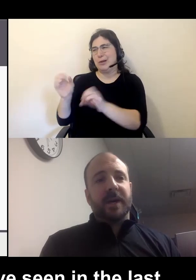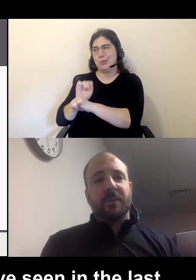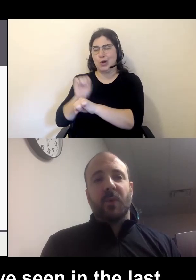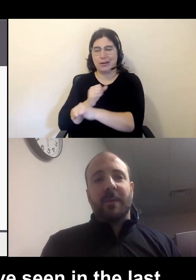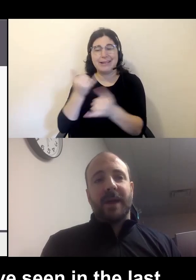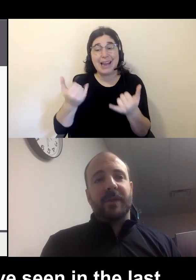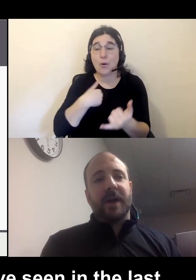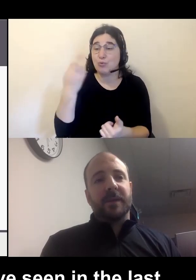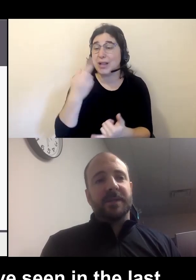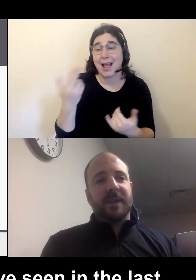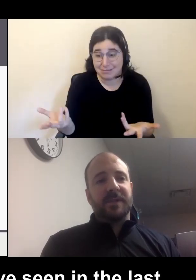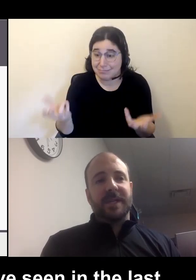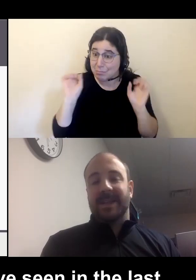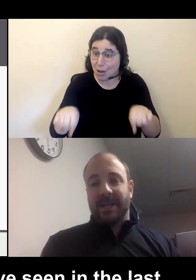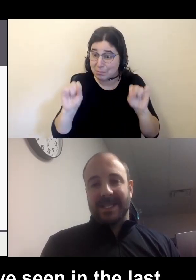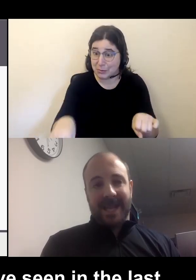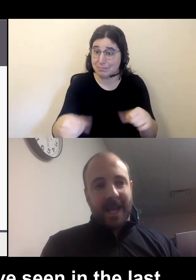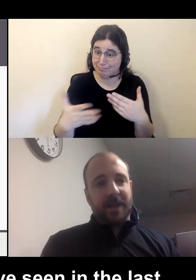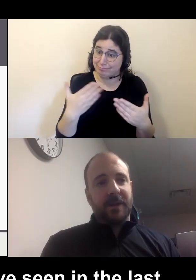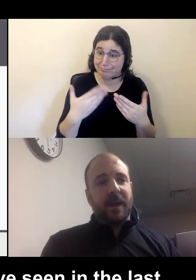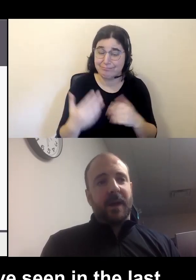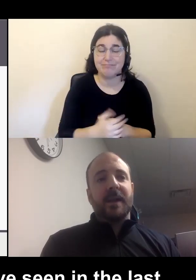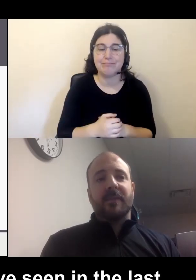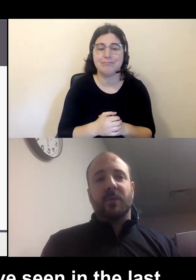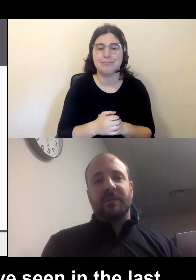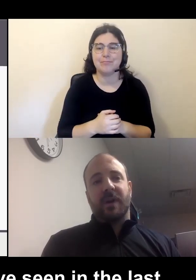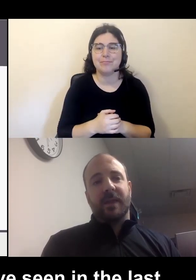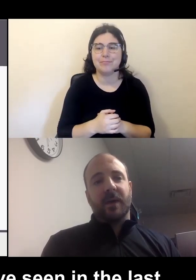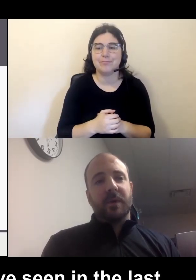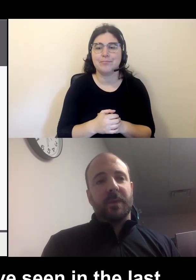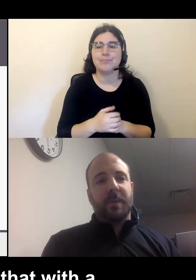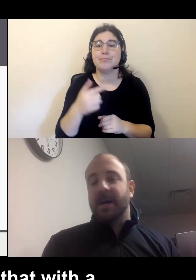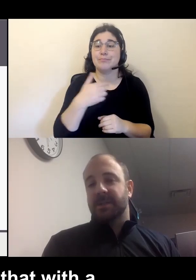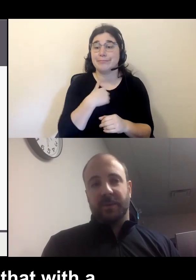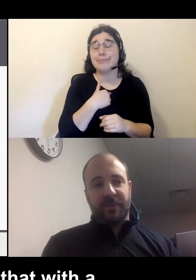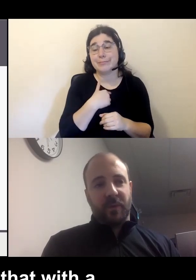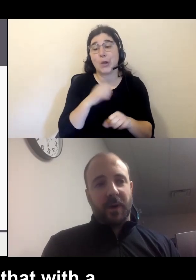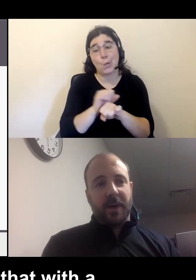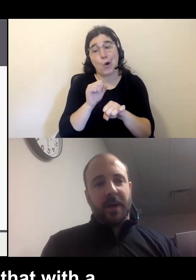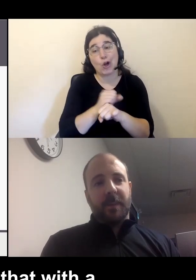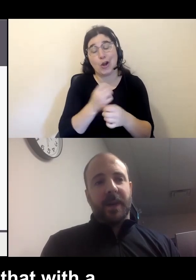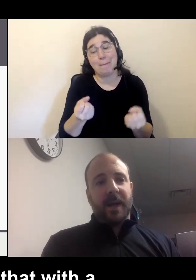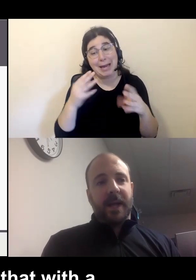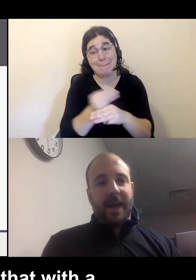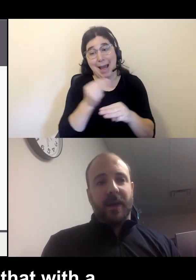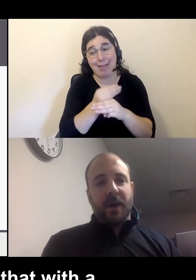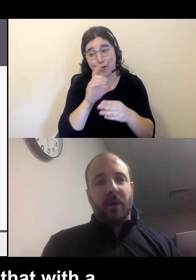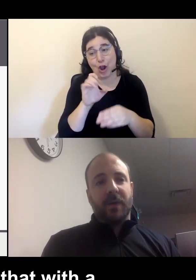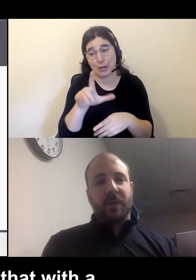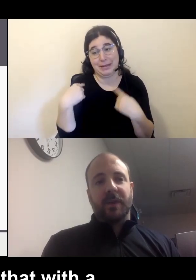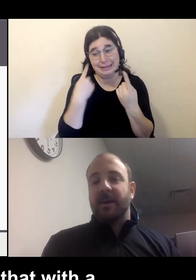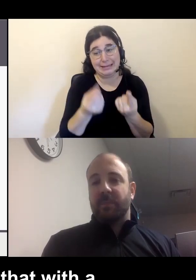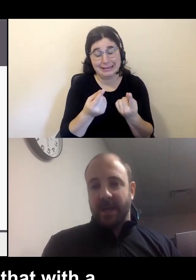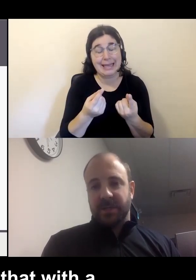I tackled more math documents than I've seen in the last decade, and I never would have thought that would have been possible before. But now I